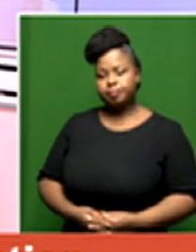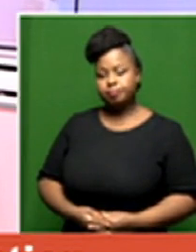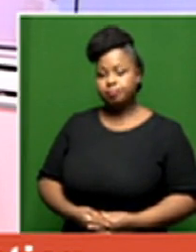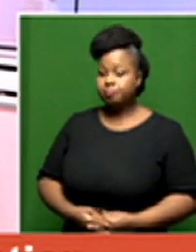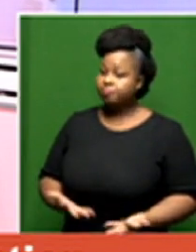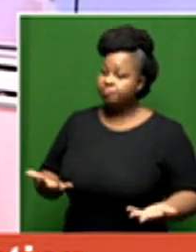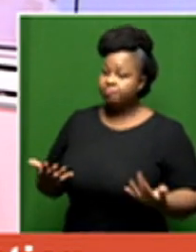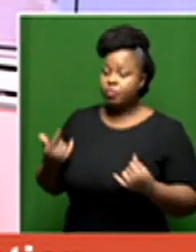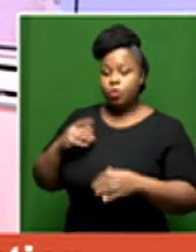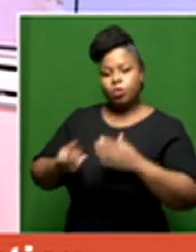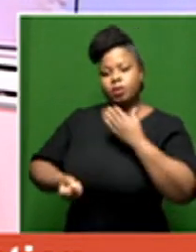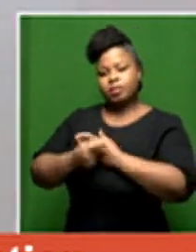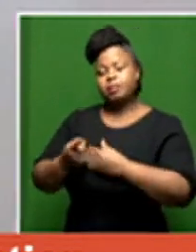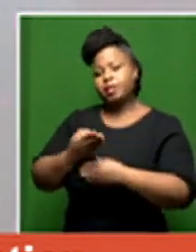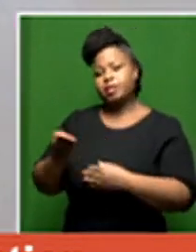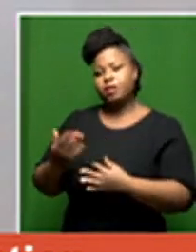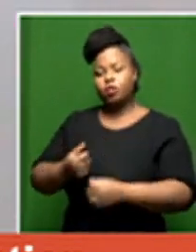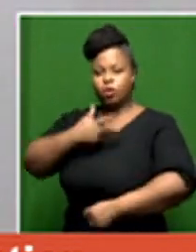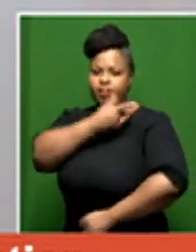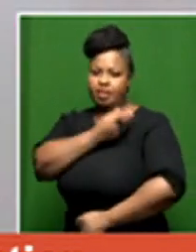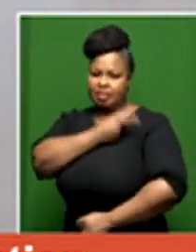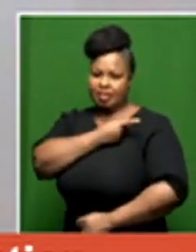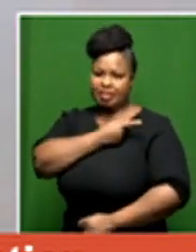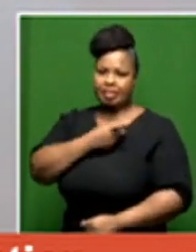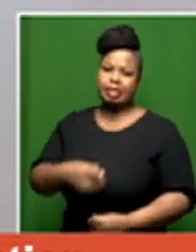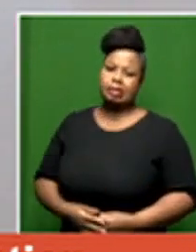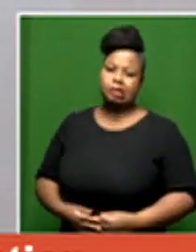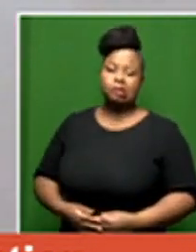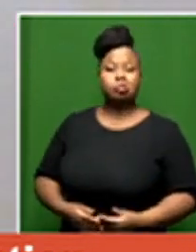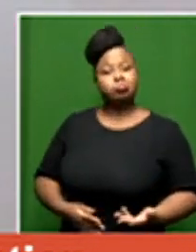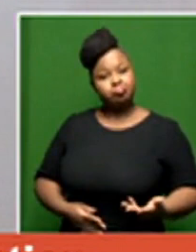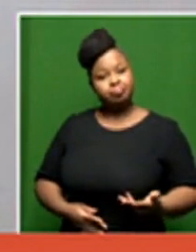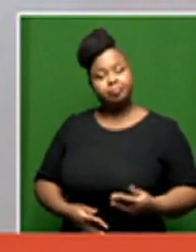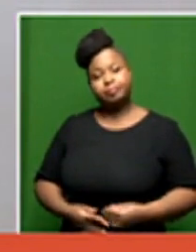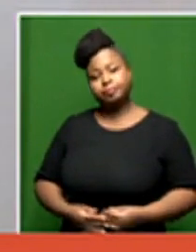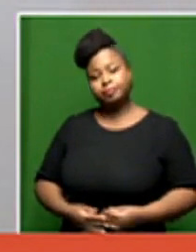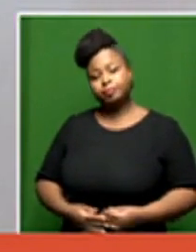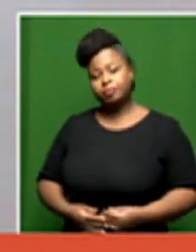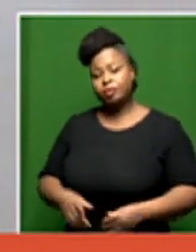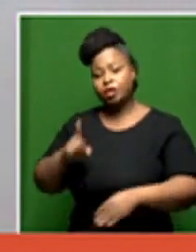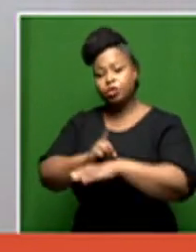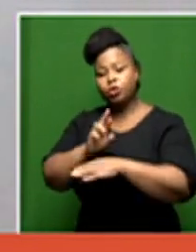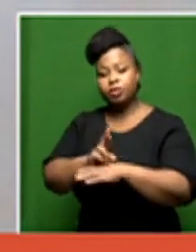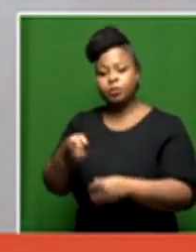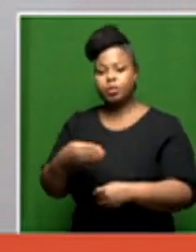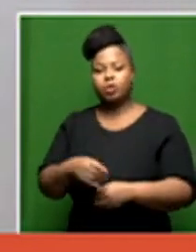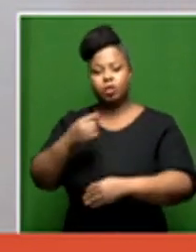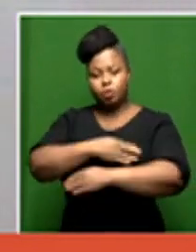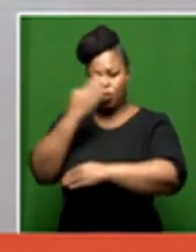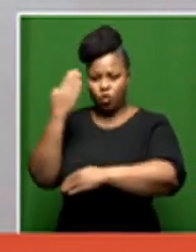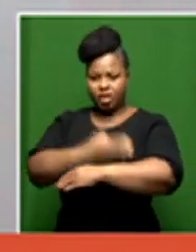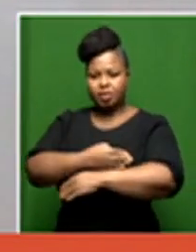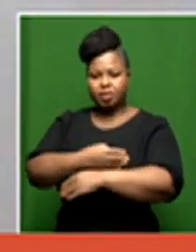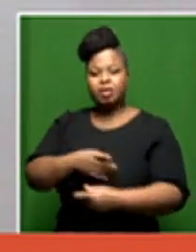Yeah, what has been happening on the ground in terms of vaccination is, first of all, Doctors Without Borders